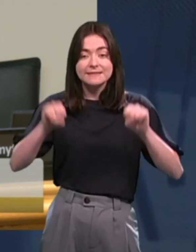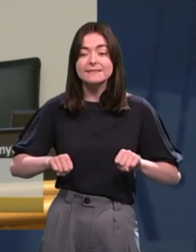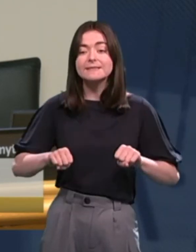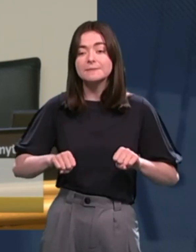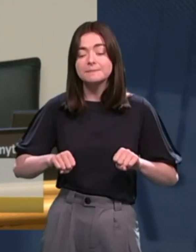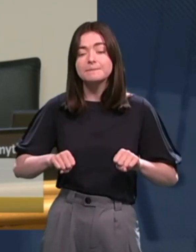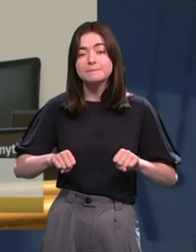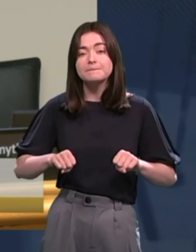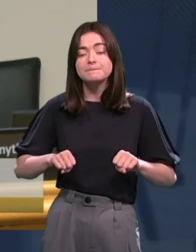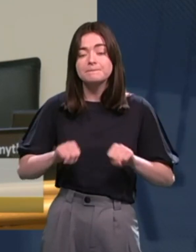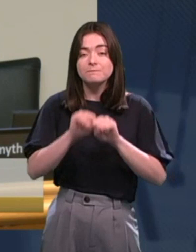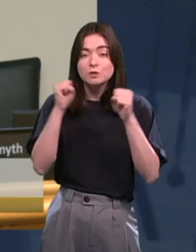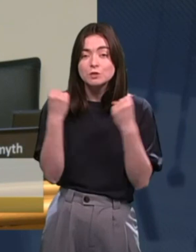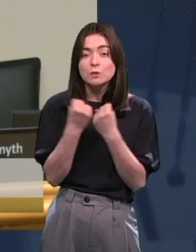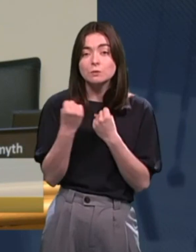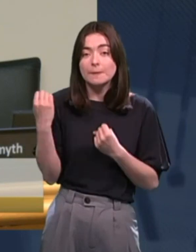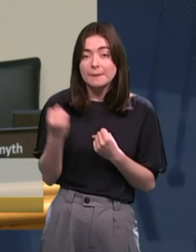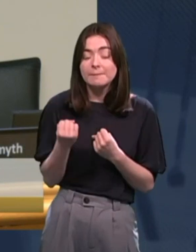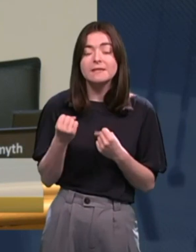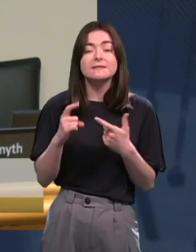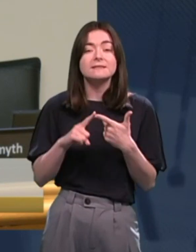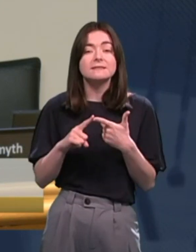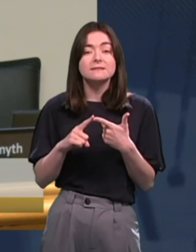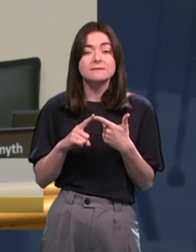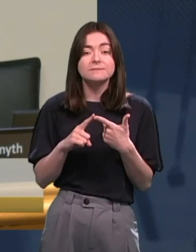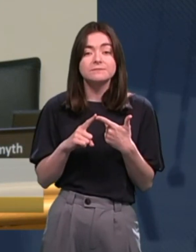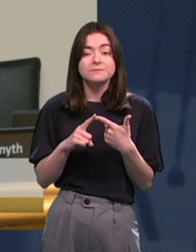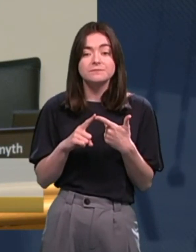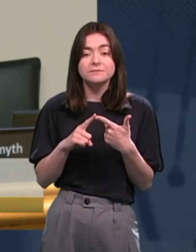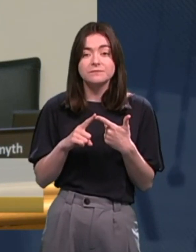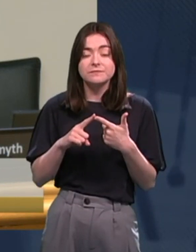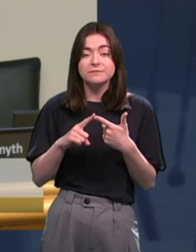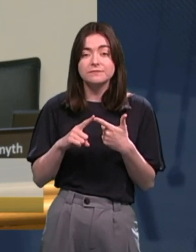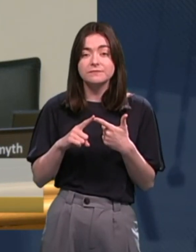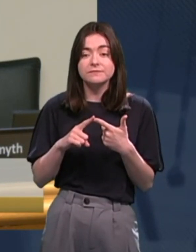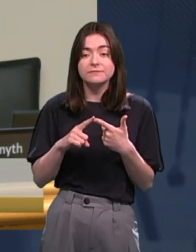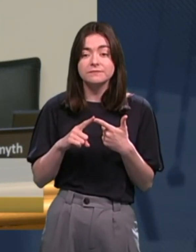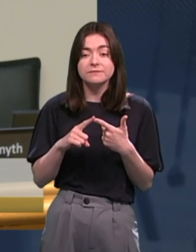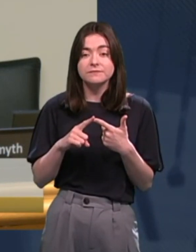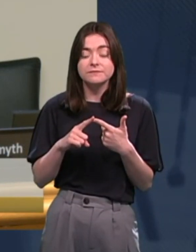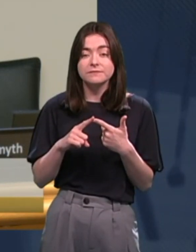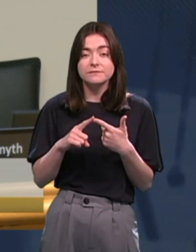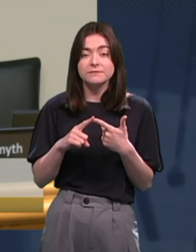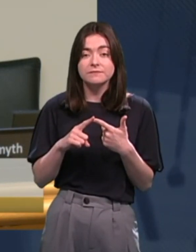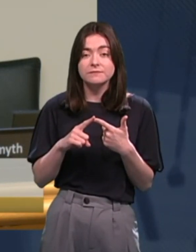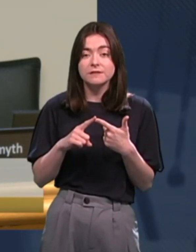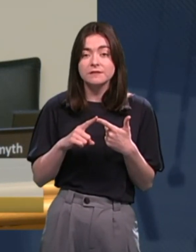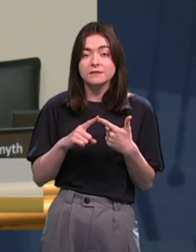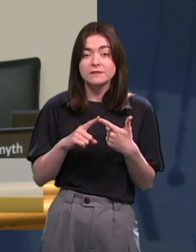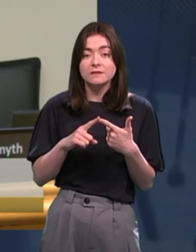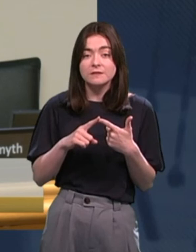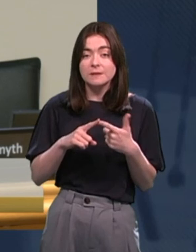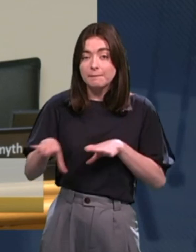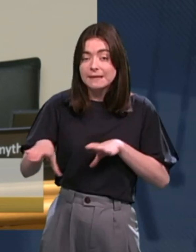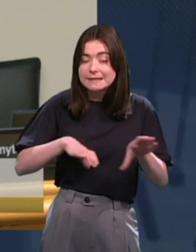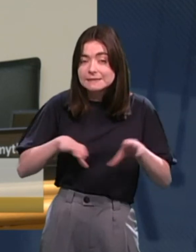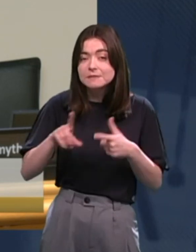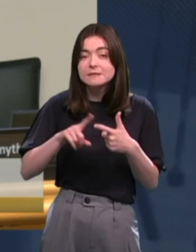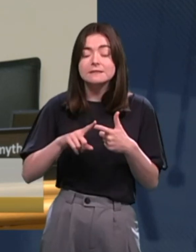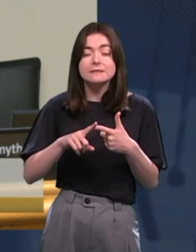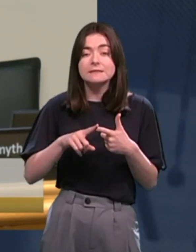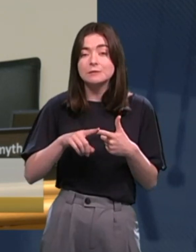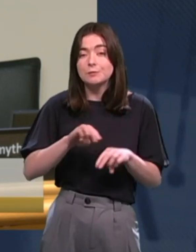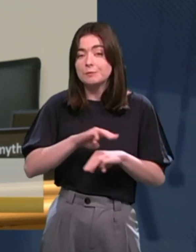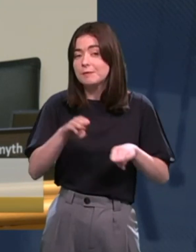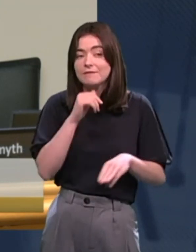in social welfare payments, in, the system eds, the RT placements. People have no choice but to take